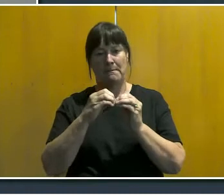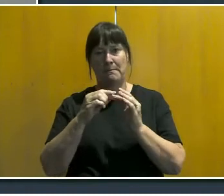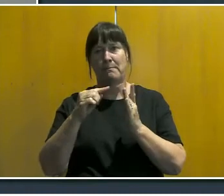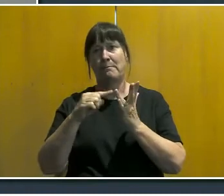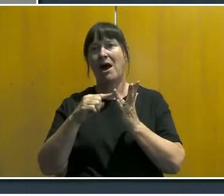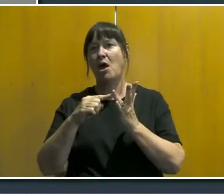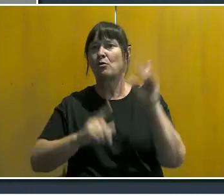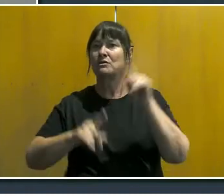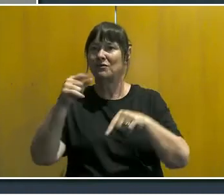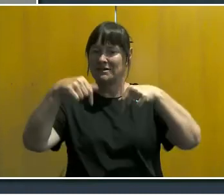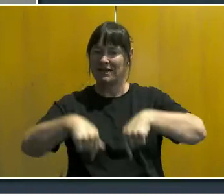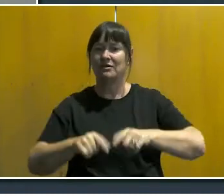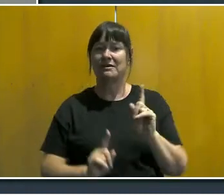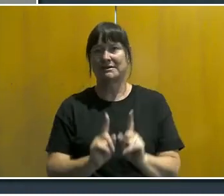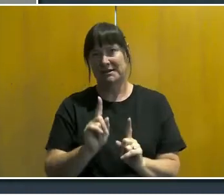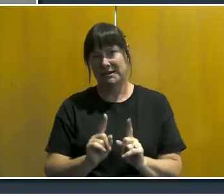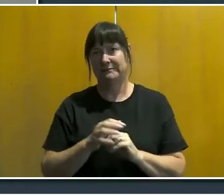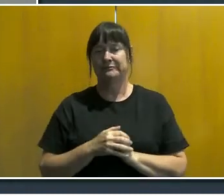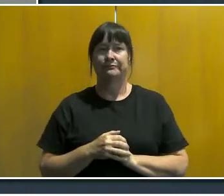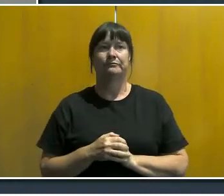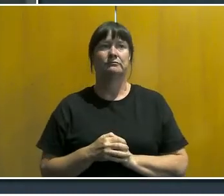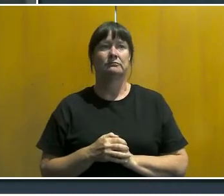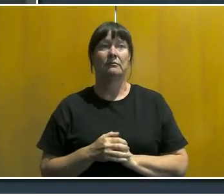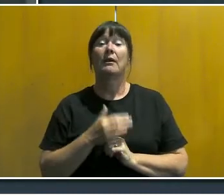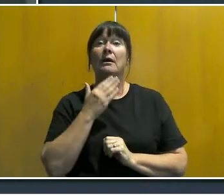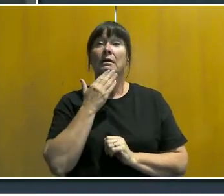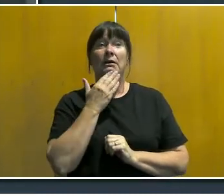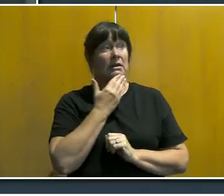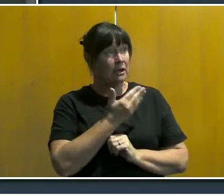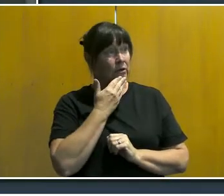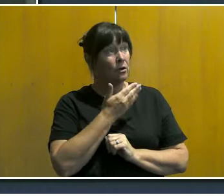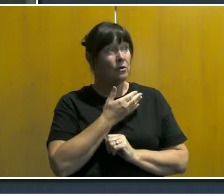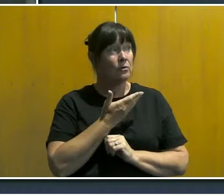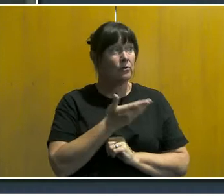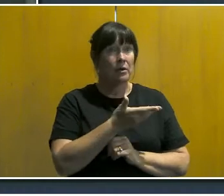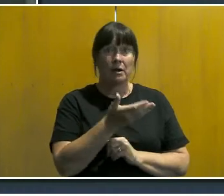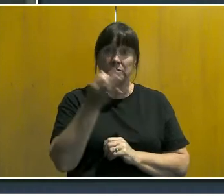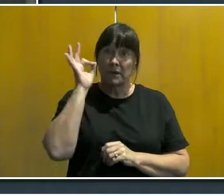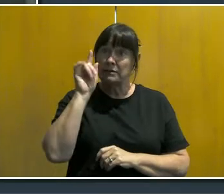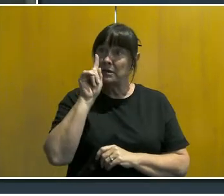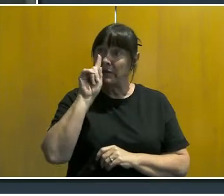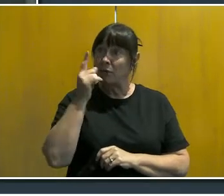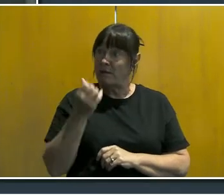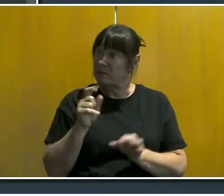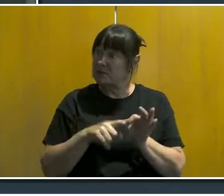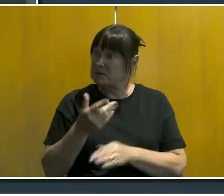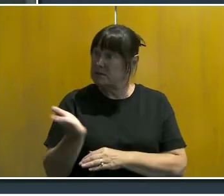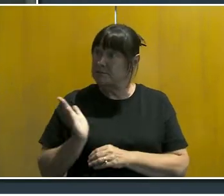to present. Thank you very much, Debbie. And I'll just open up now to councillors for any questions that they may